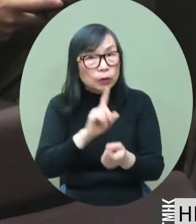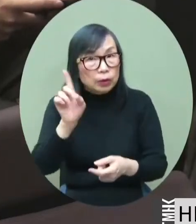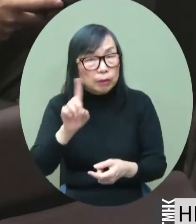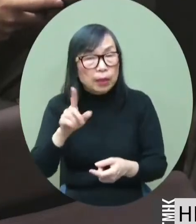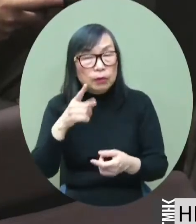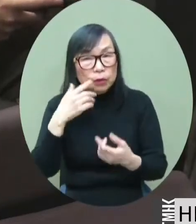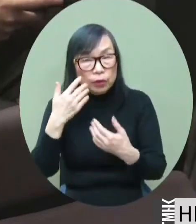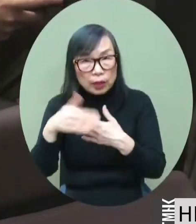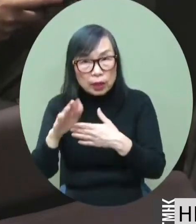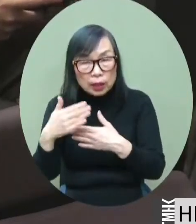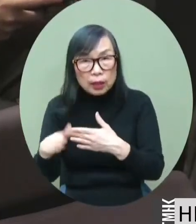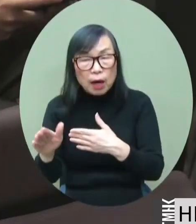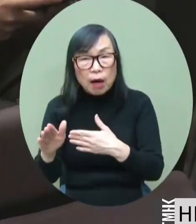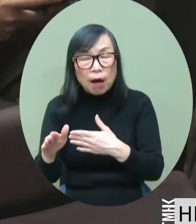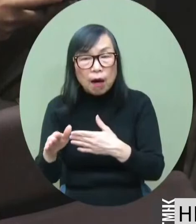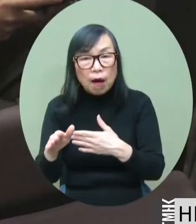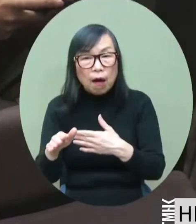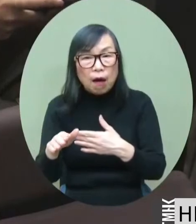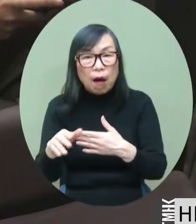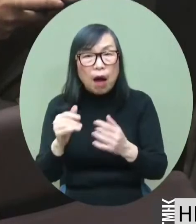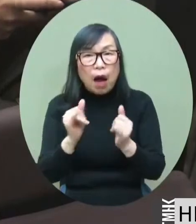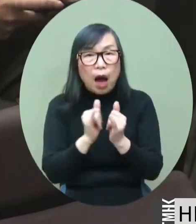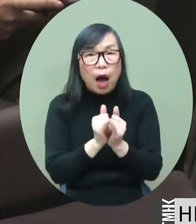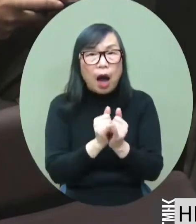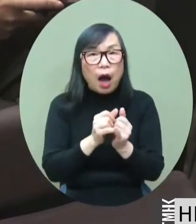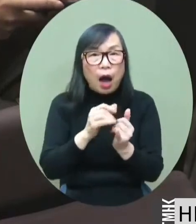grave sweeping activities?